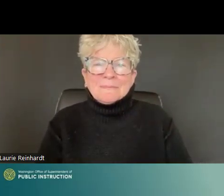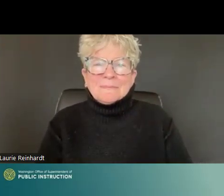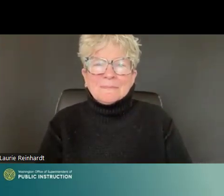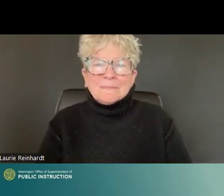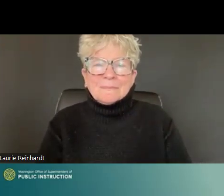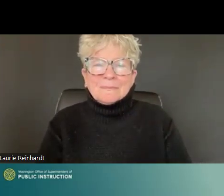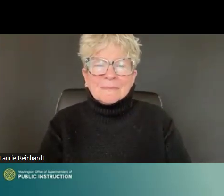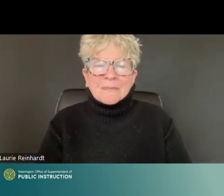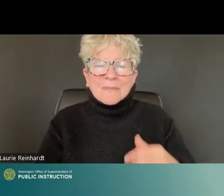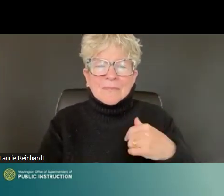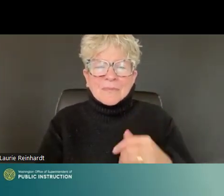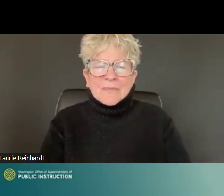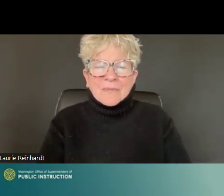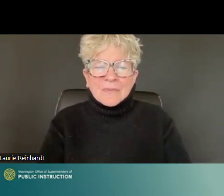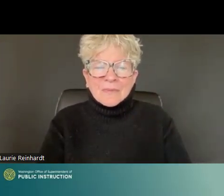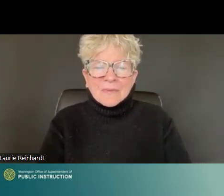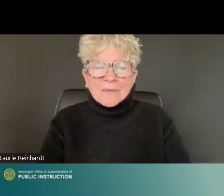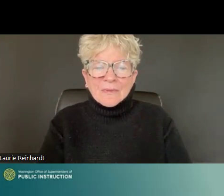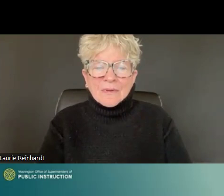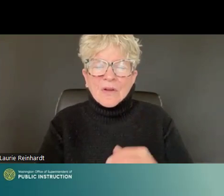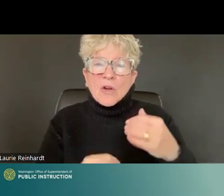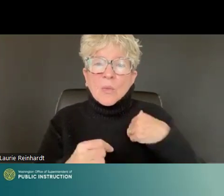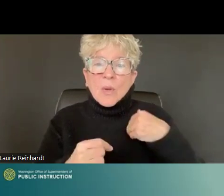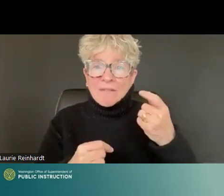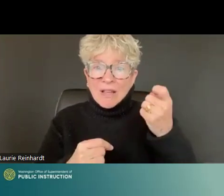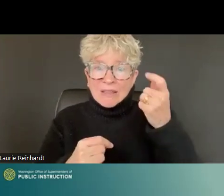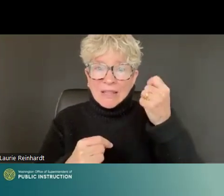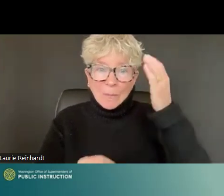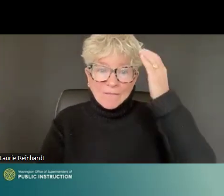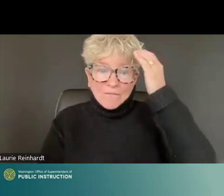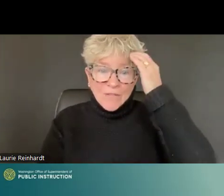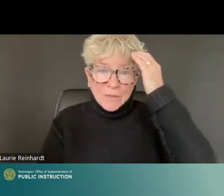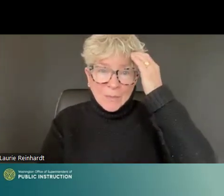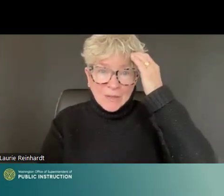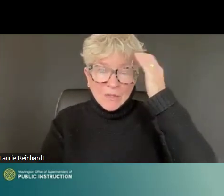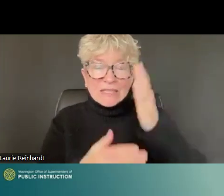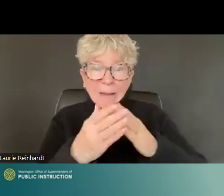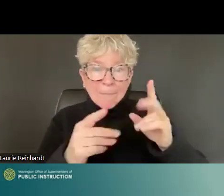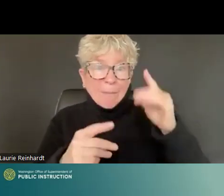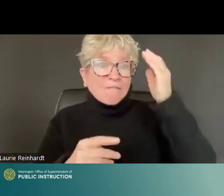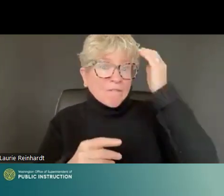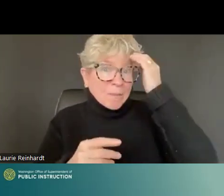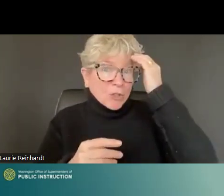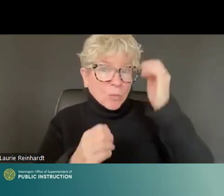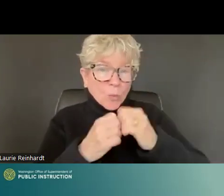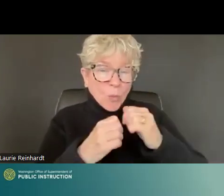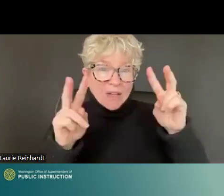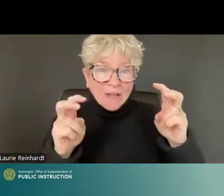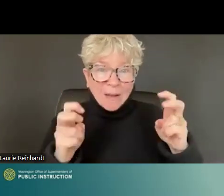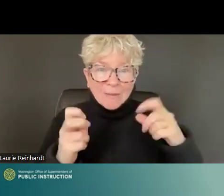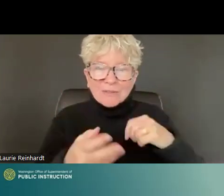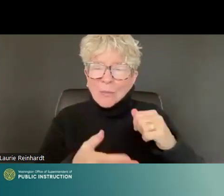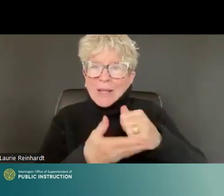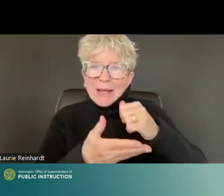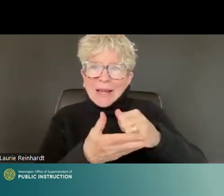We have somewhat of familiar in this topic, so we hope you get to learn a little bit